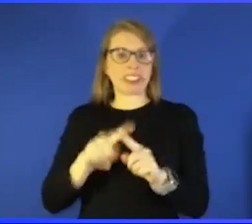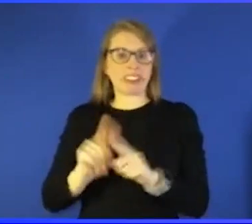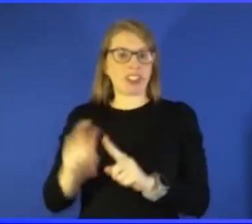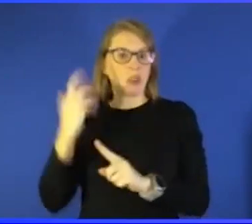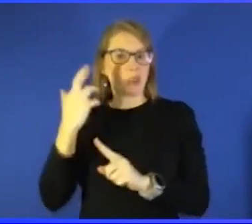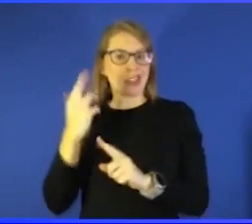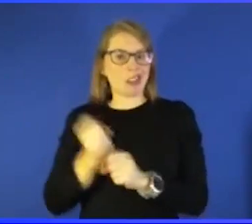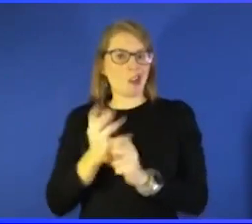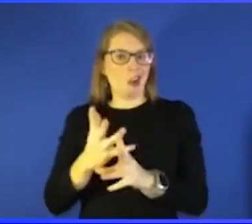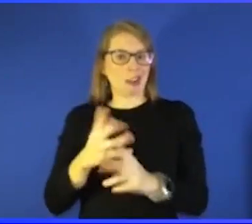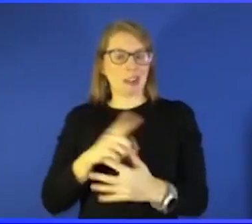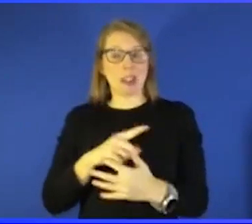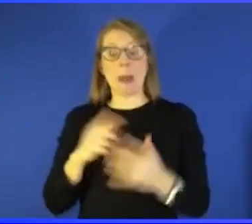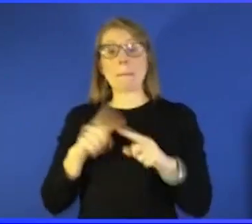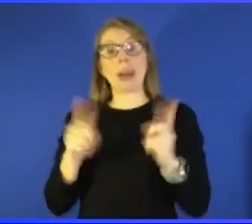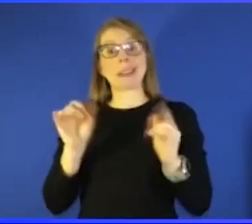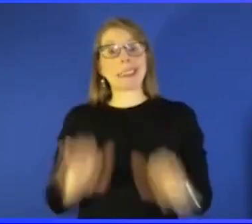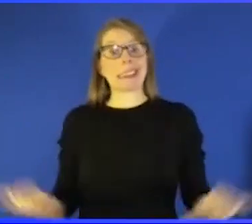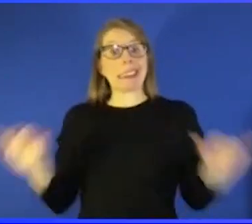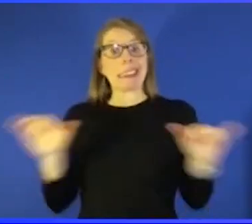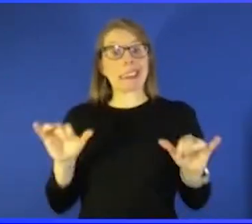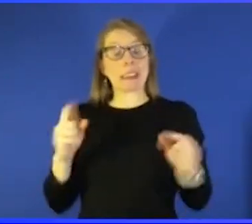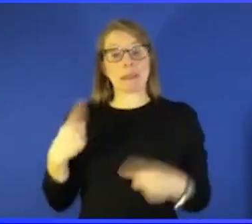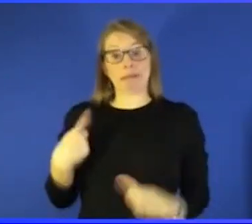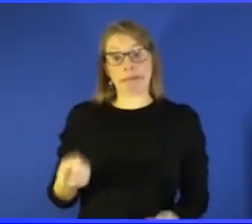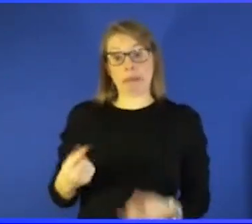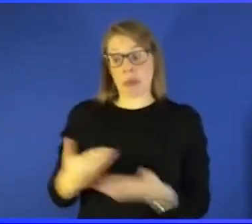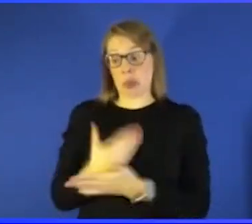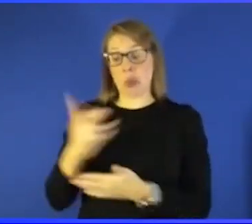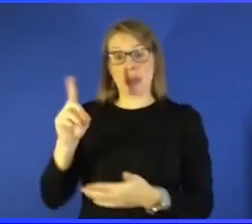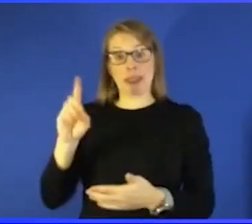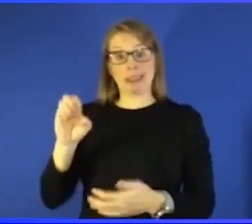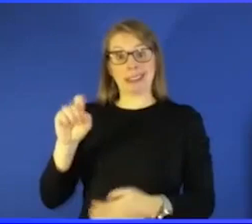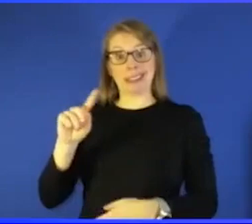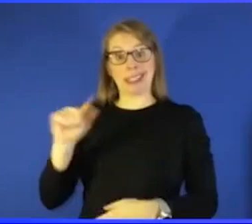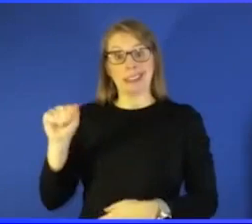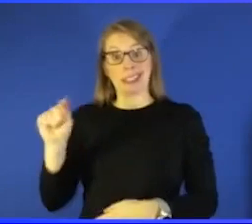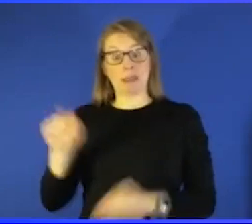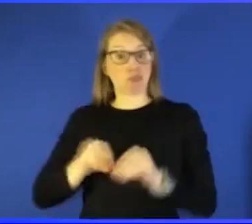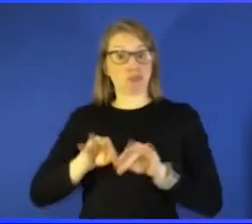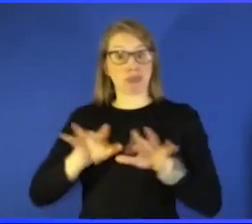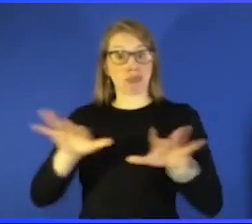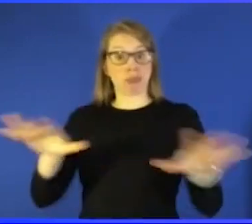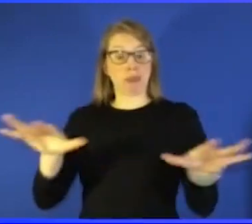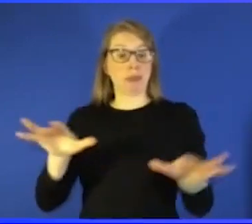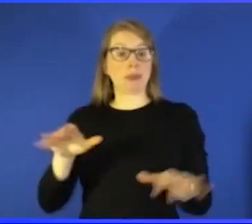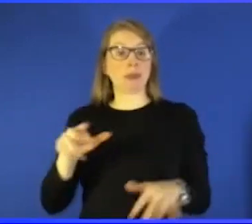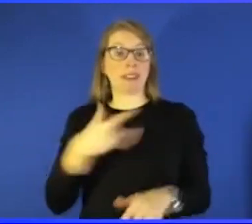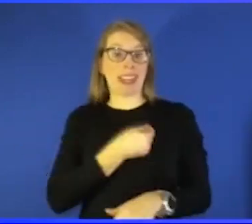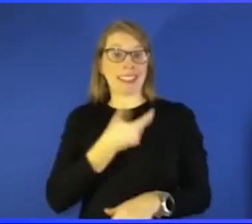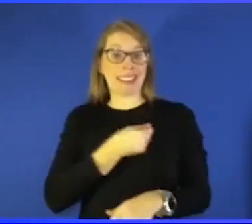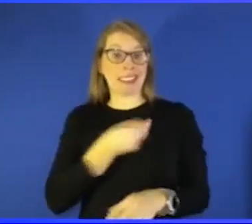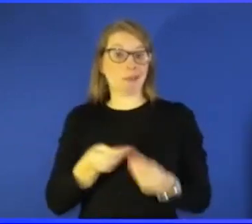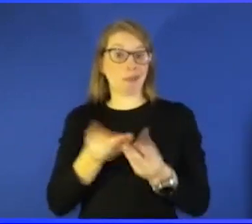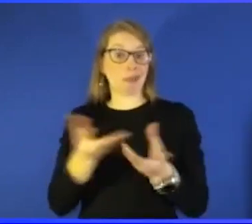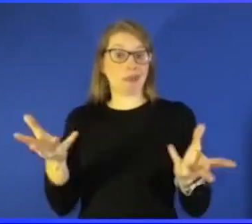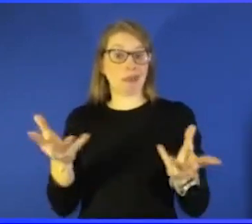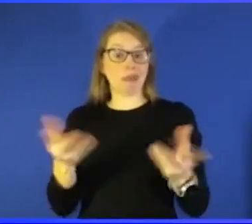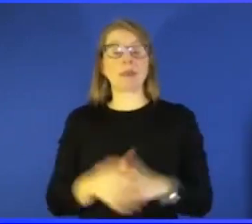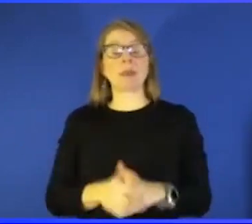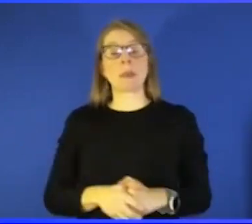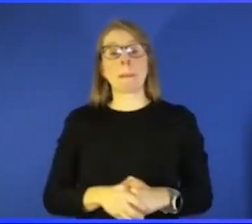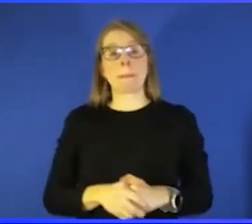consistent now since the new Delta surge and the rollout of the vaccines, is that this does continue to be more of